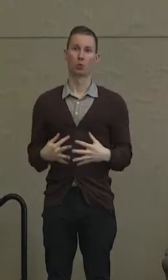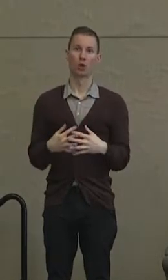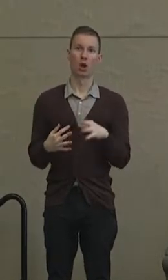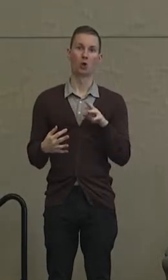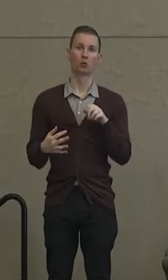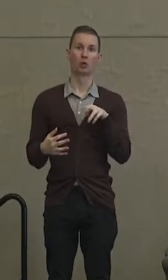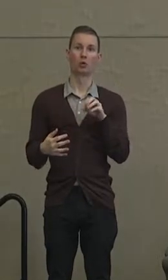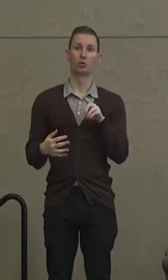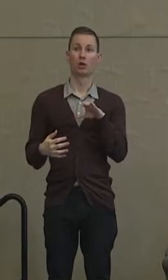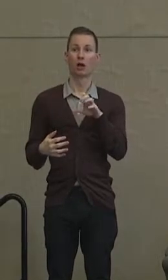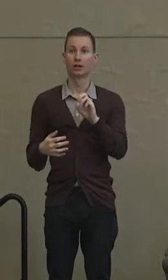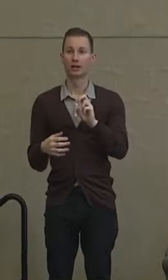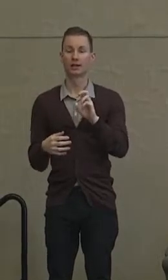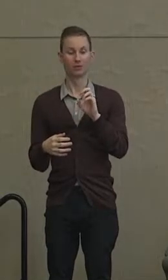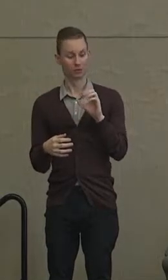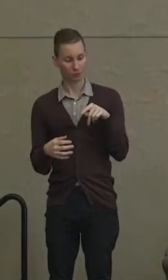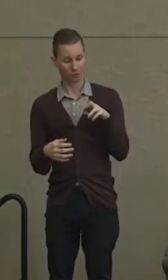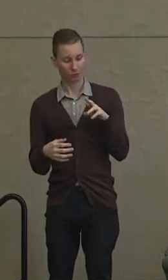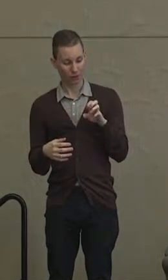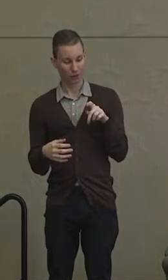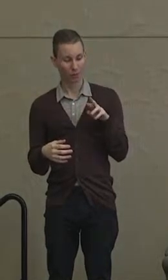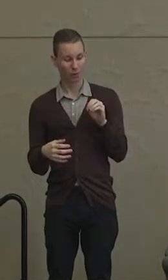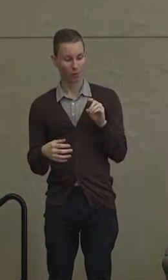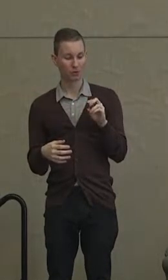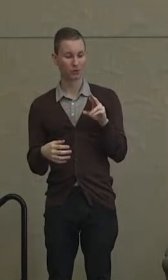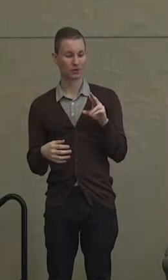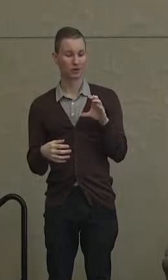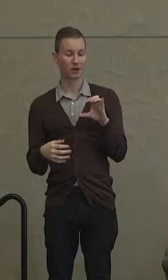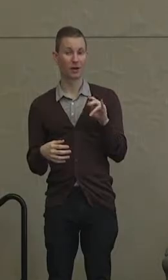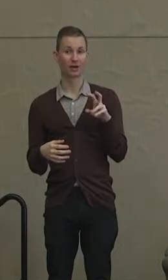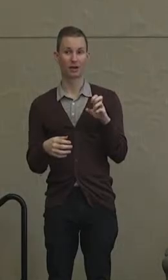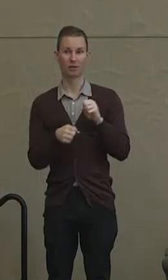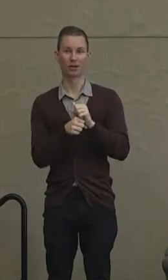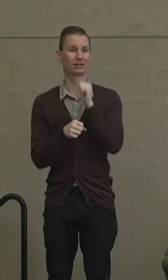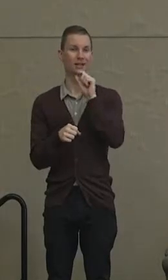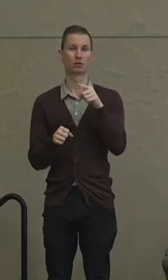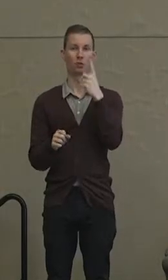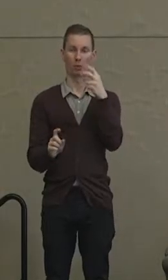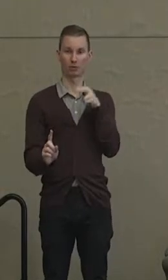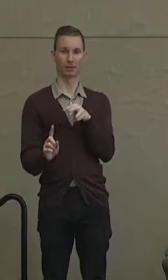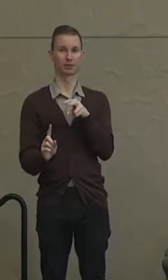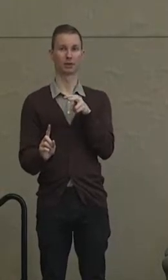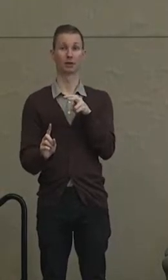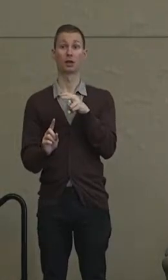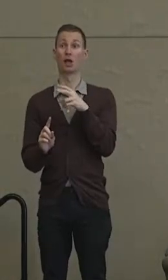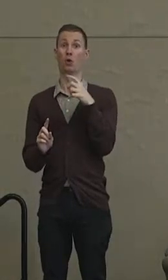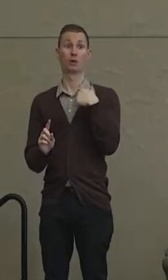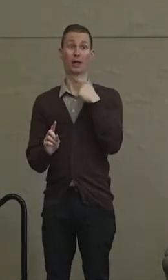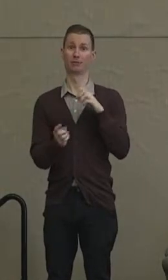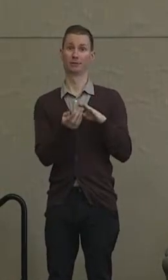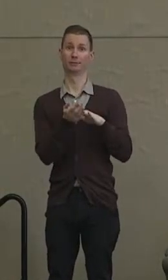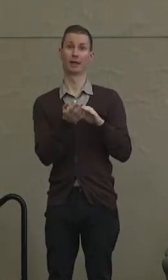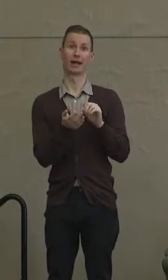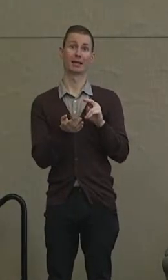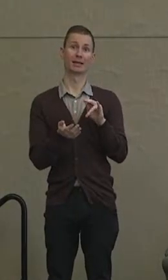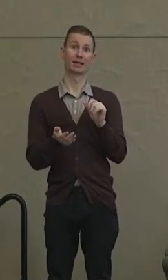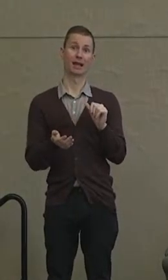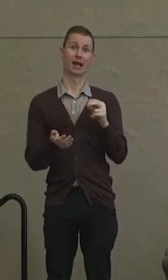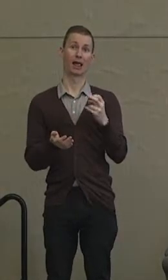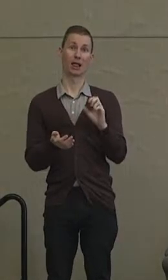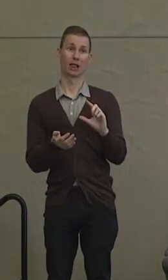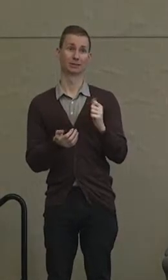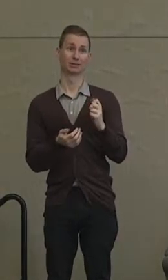on at how this is not just a singular lens, right? Attributing Anita Hill, right?